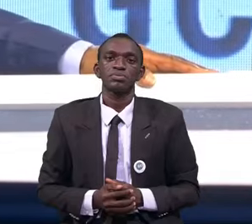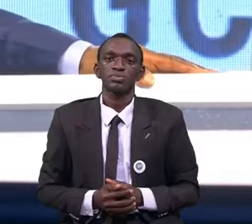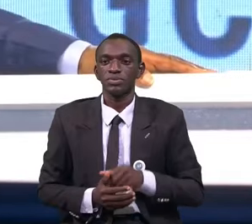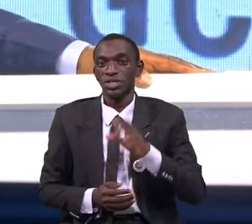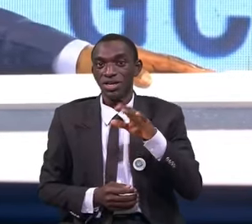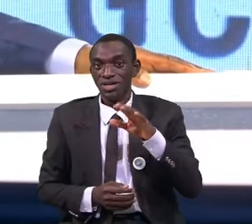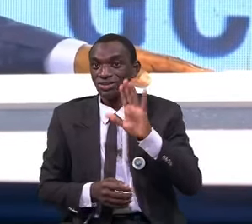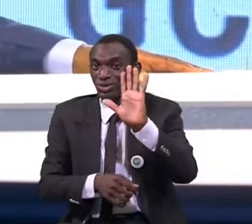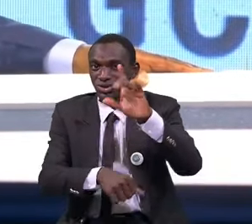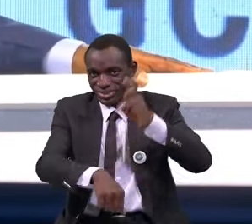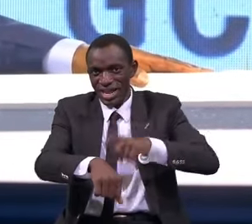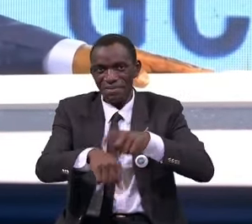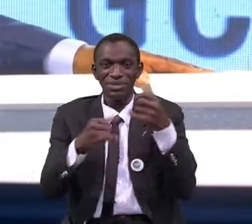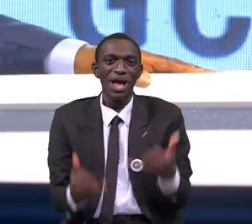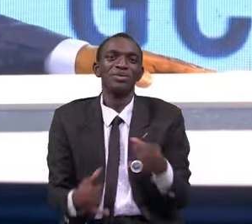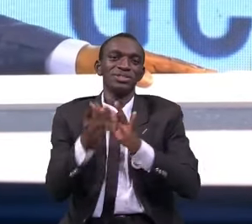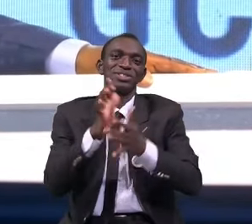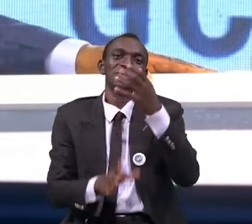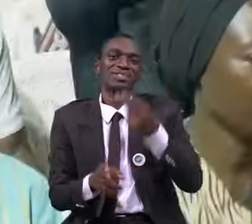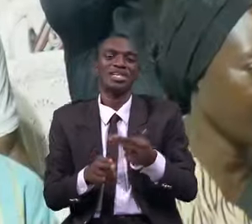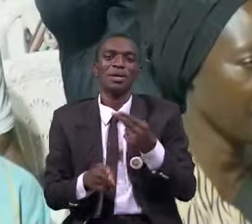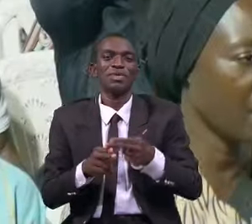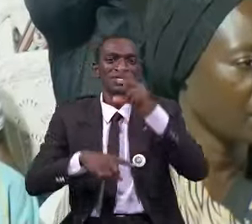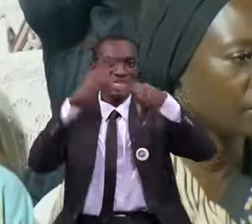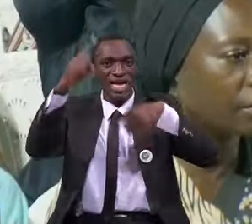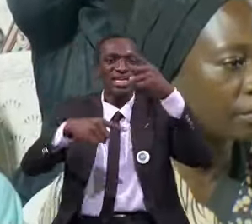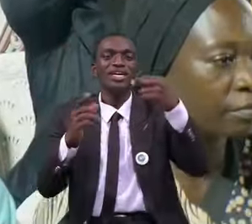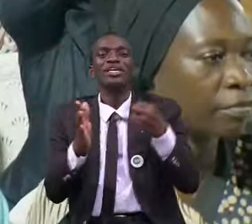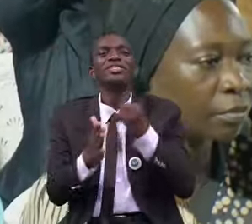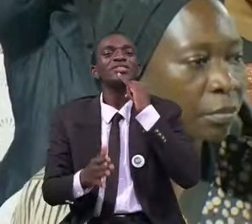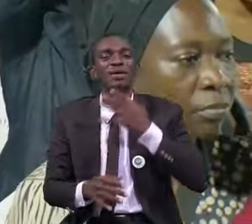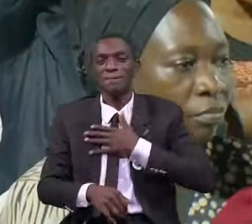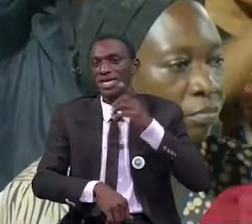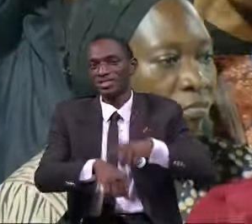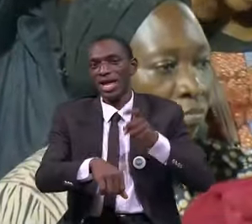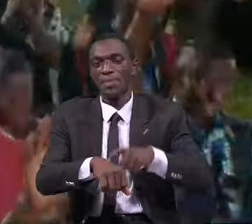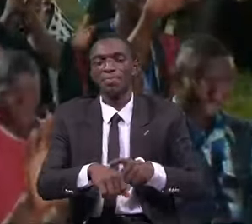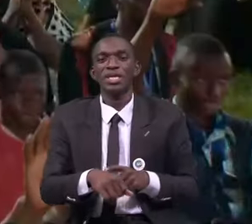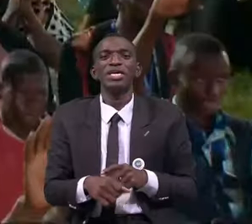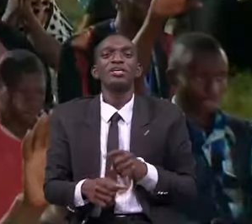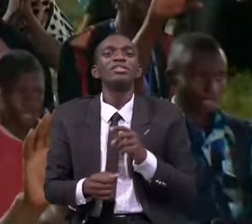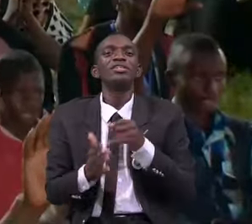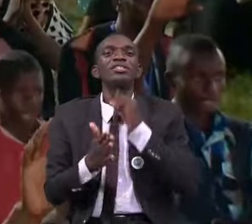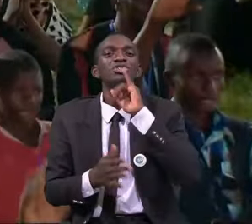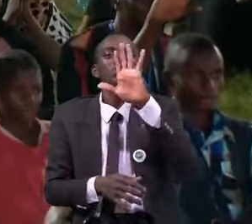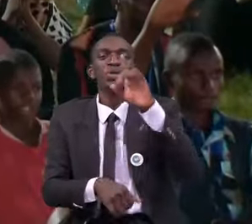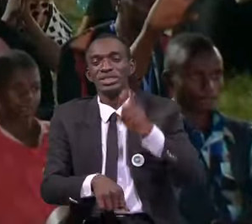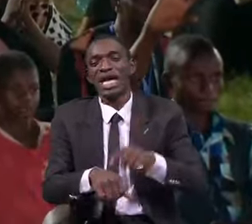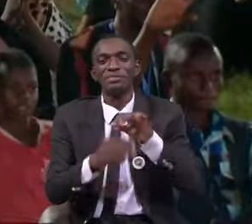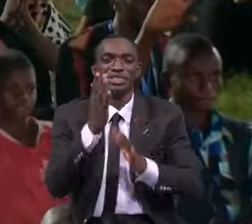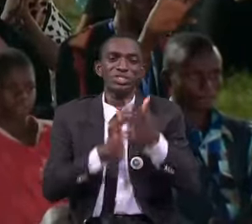It's your time. It's my time. Where are you? It's your time.